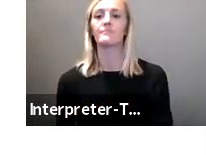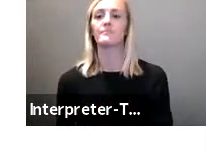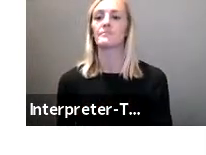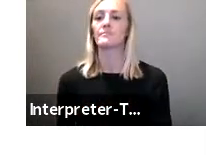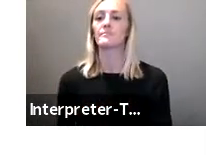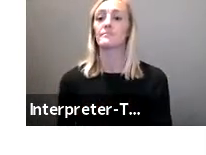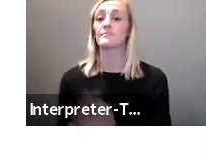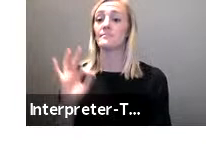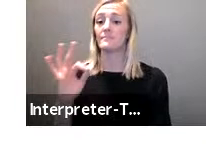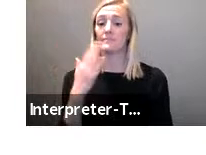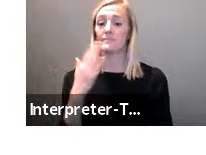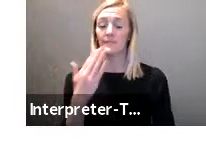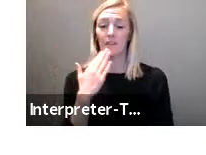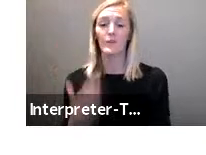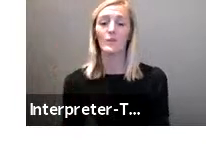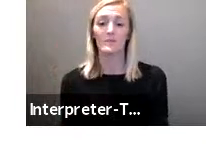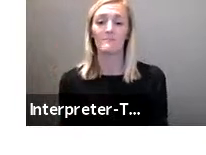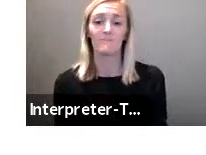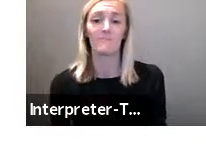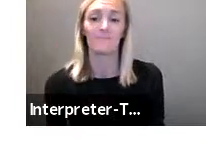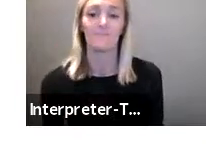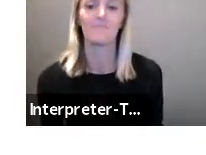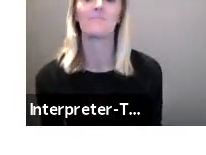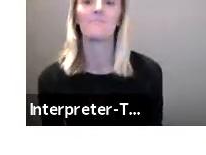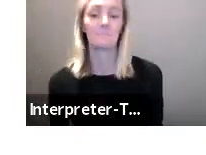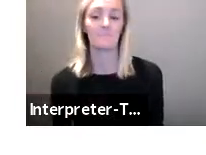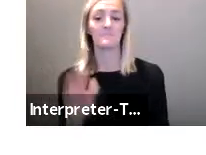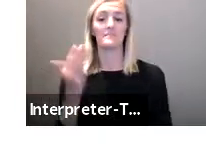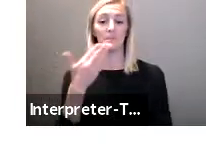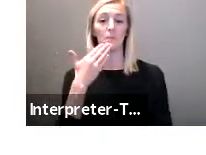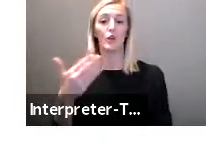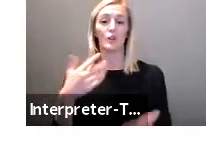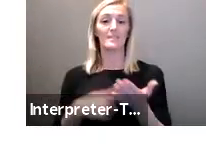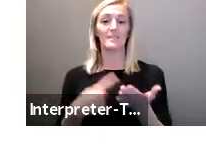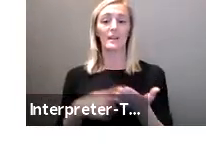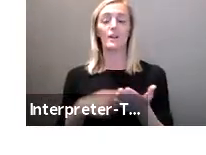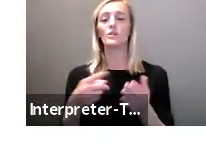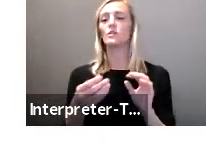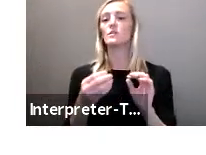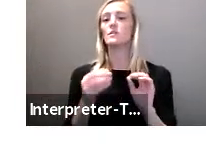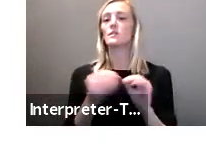Tatiana. Sounds like a great discussion. Group two, implicit bias.